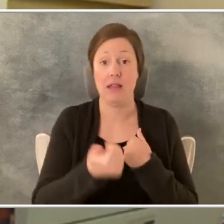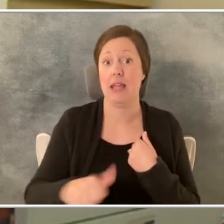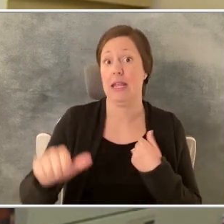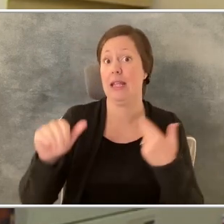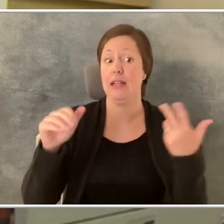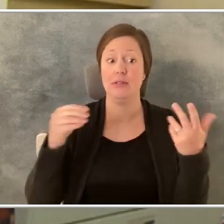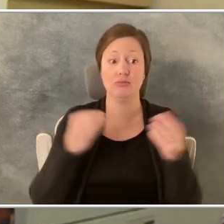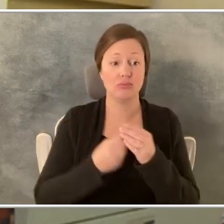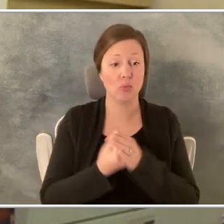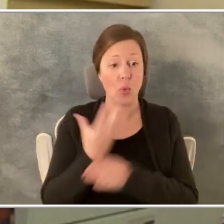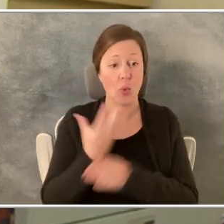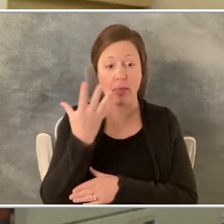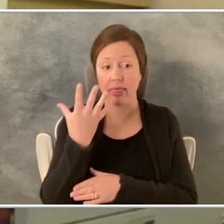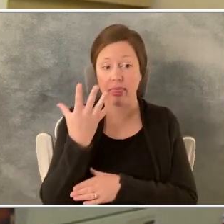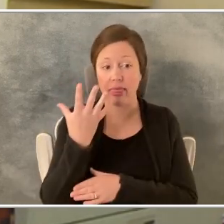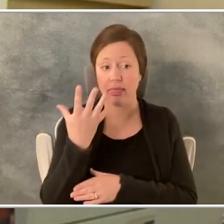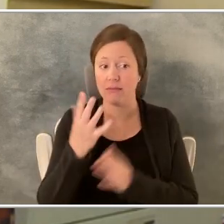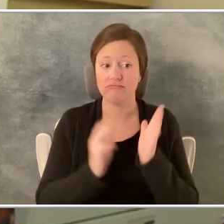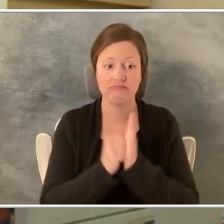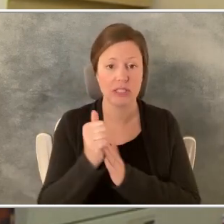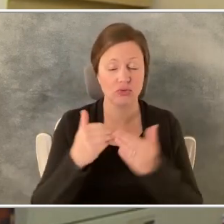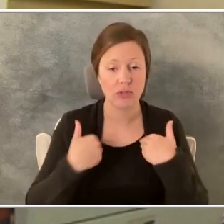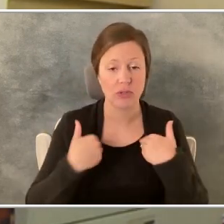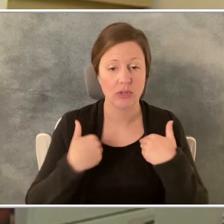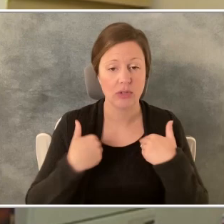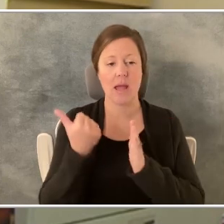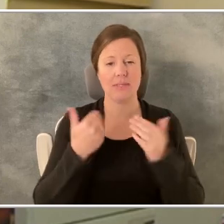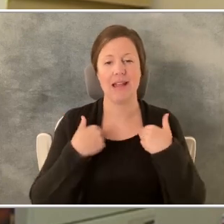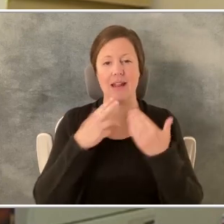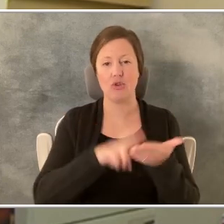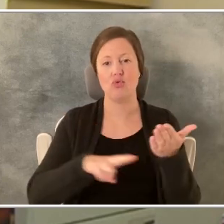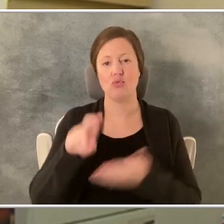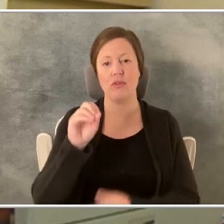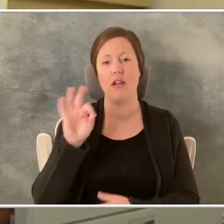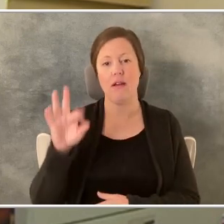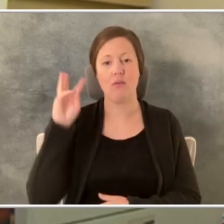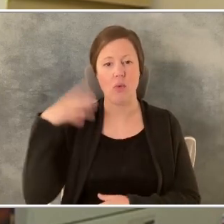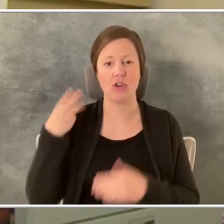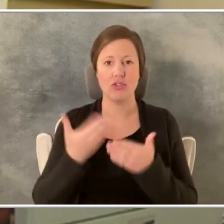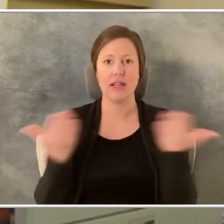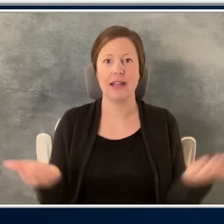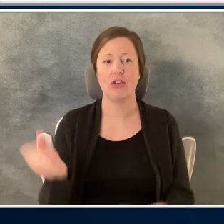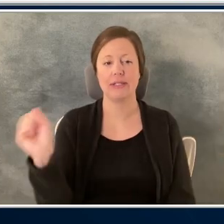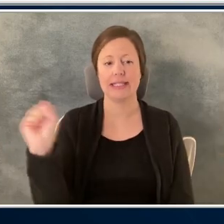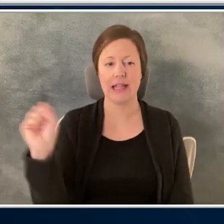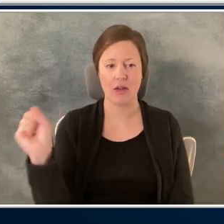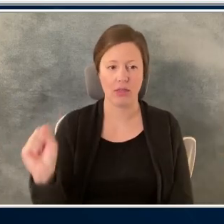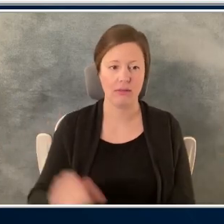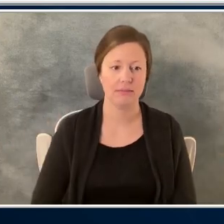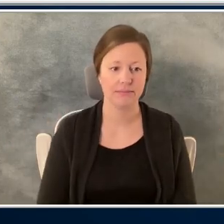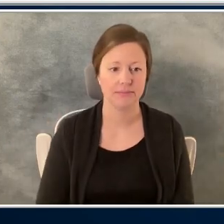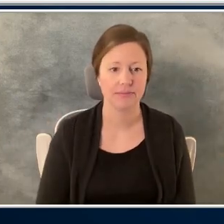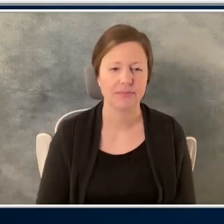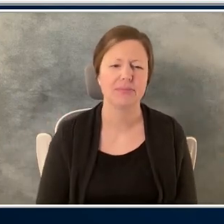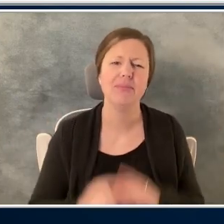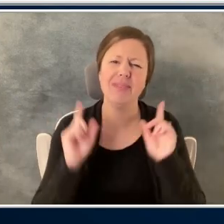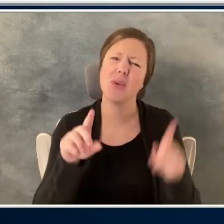then I got my biopsy done down at University of Washington here in Seattle. And did you go to Mayo at some